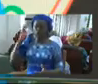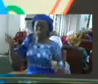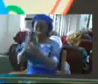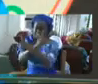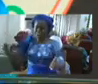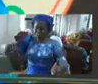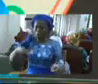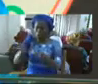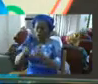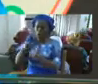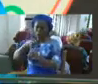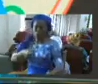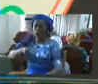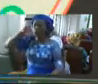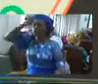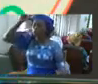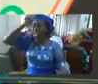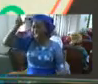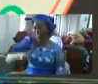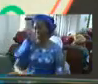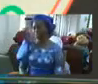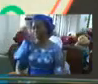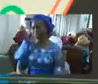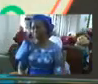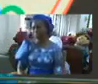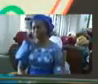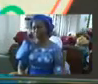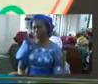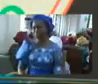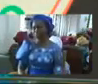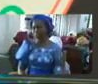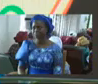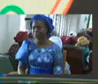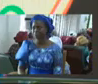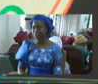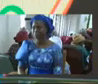from Goliath. Why is this boy so sure?